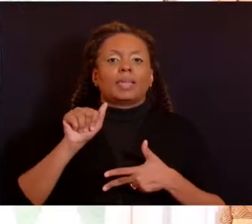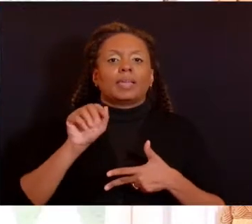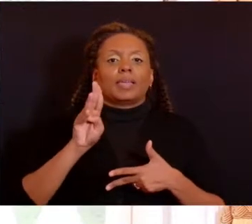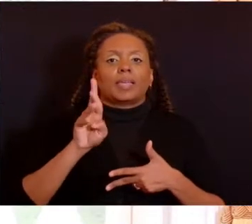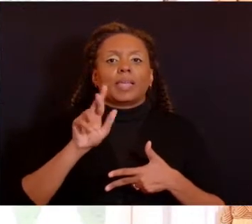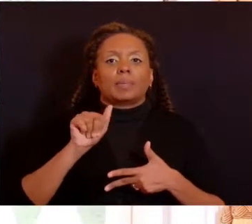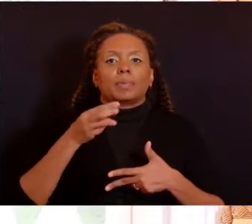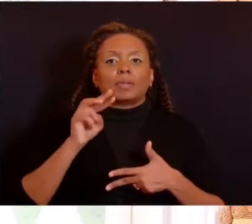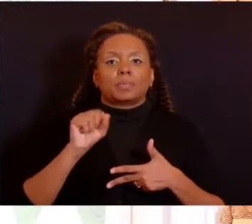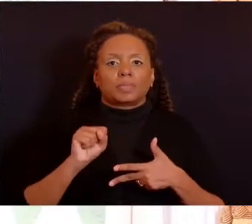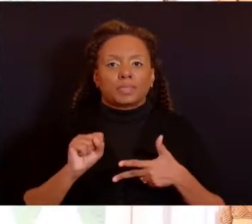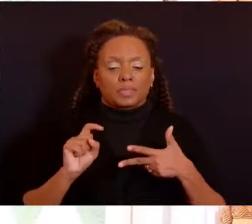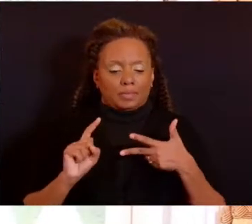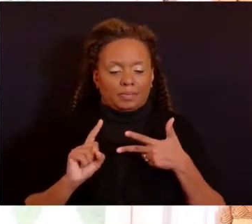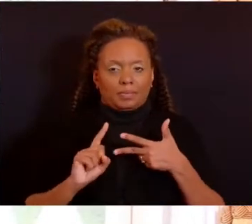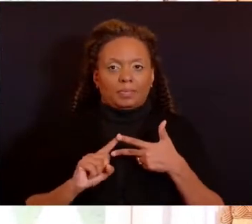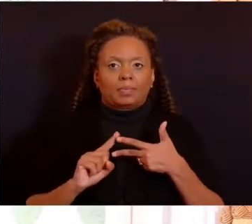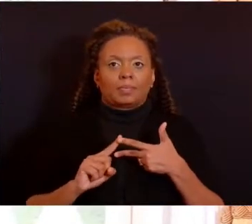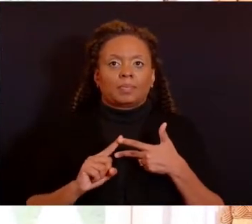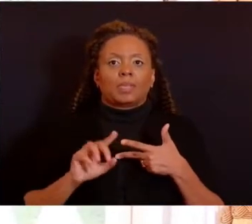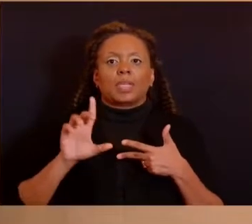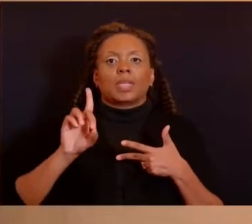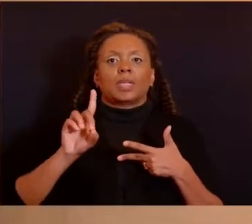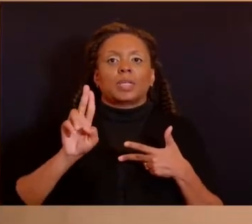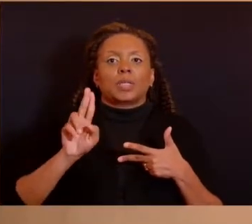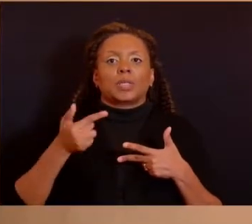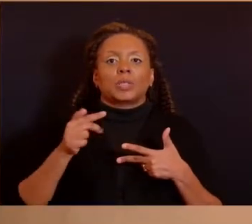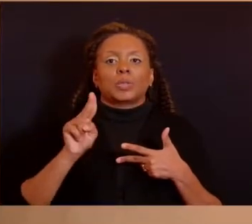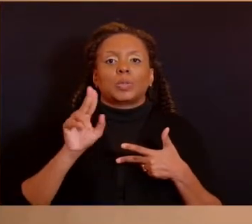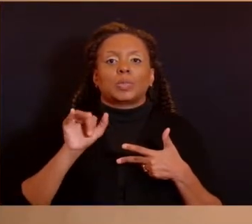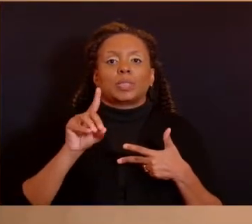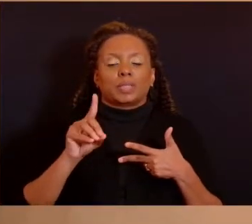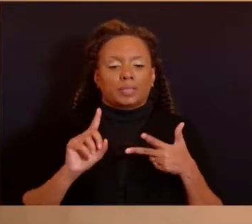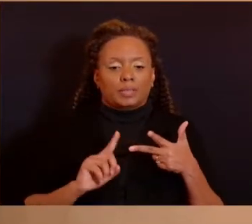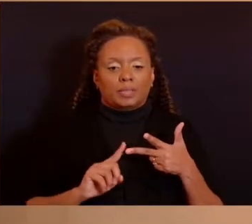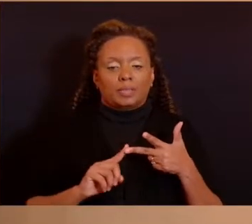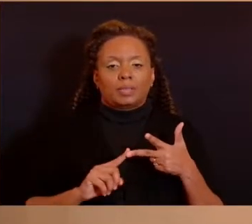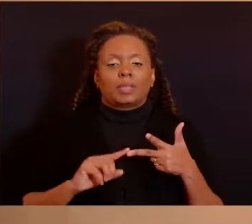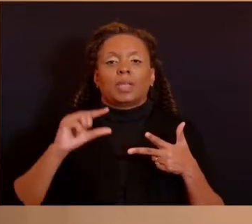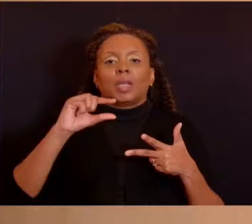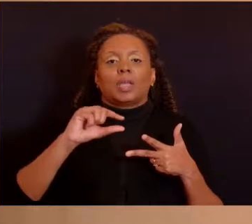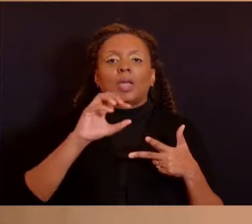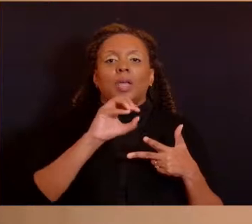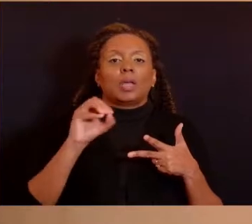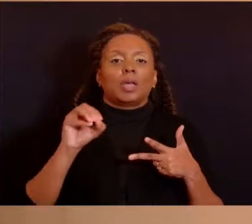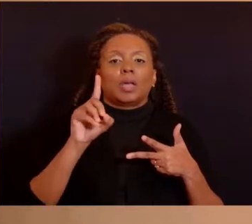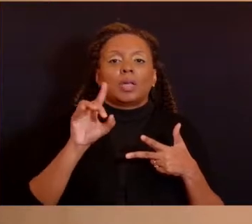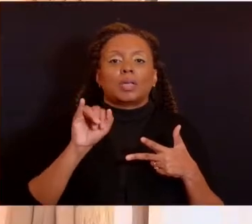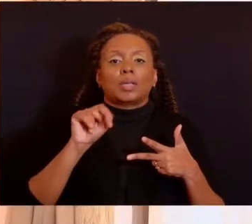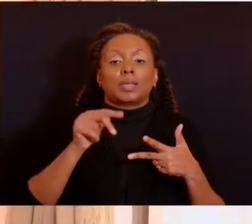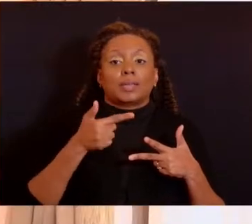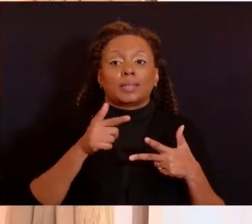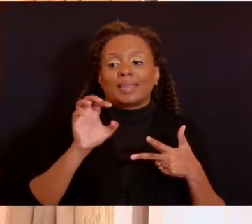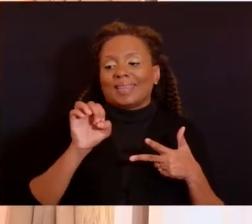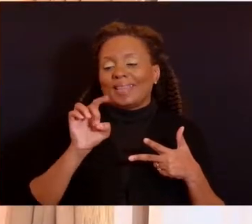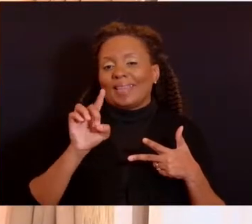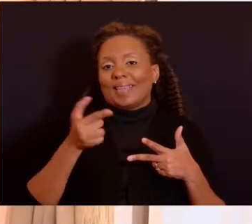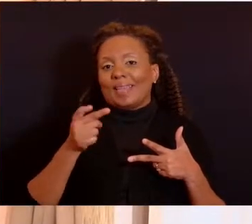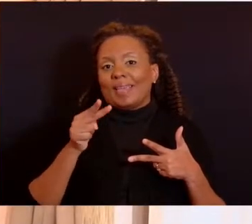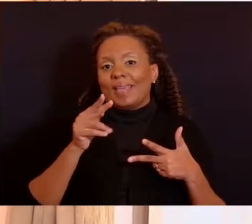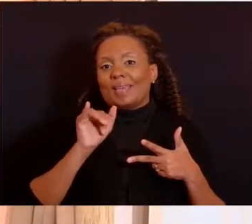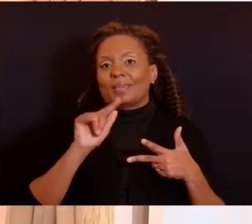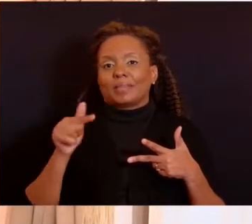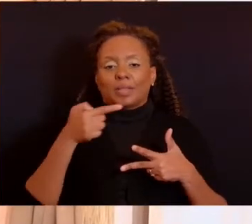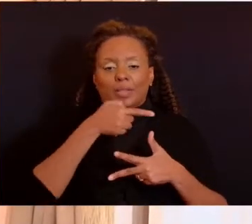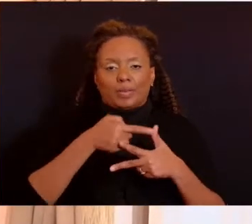Abrams, Minister of Home Affairs, Minister Duguid, Housing and Maintenance, Minister Gooding-Edghill, Transport, Public Works